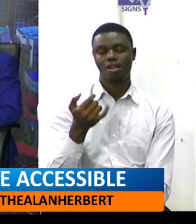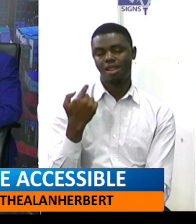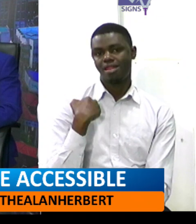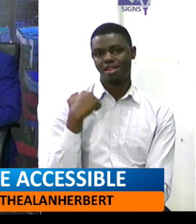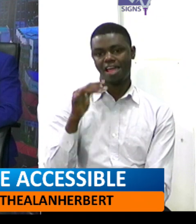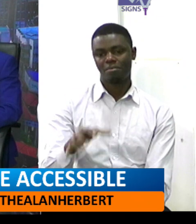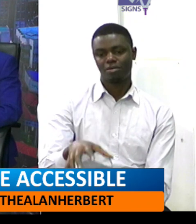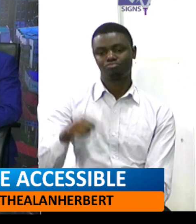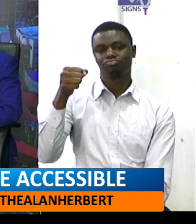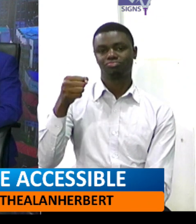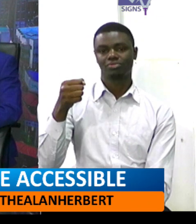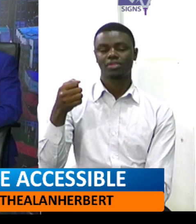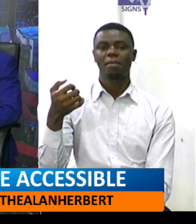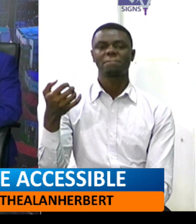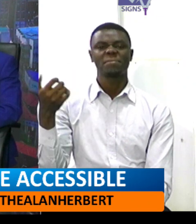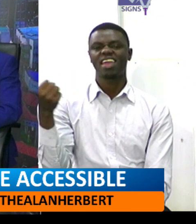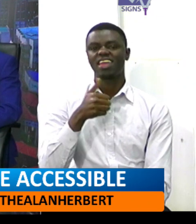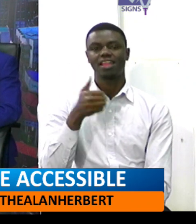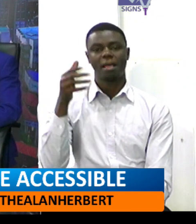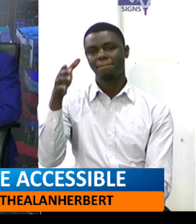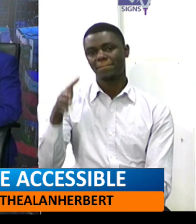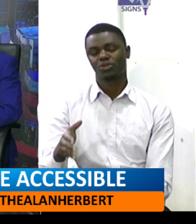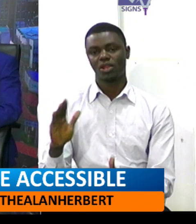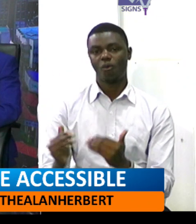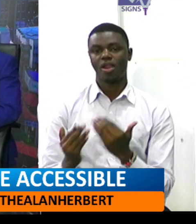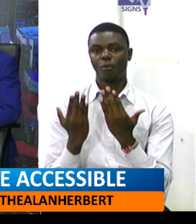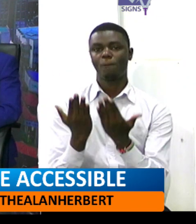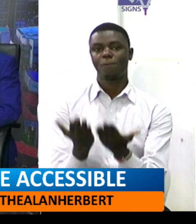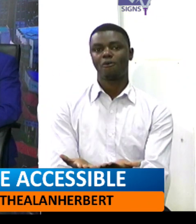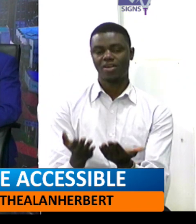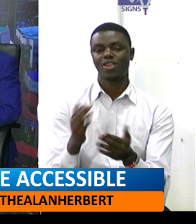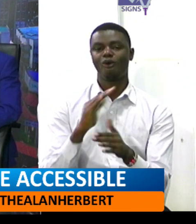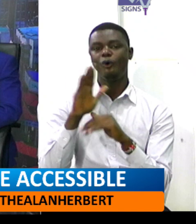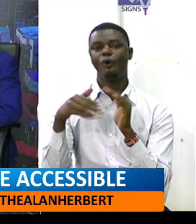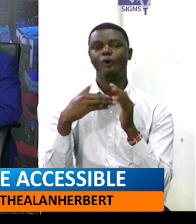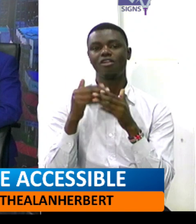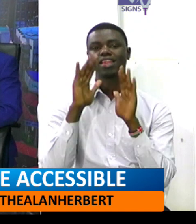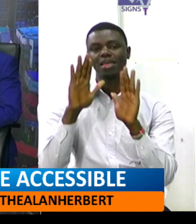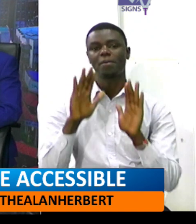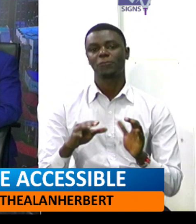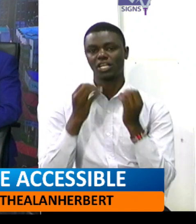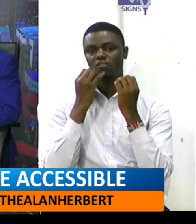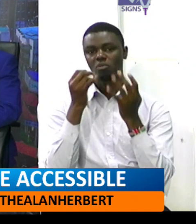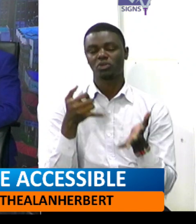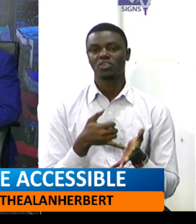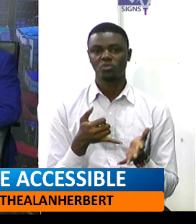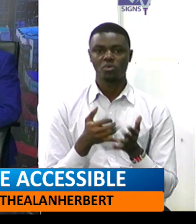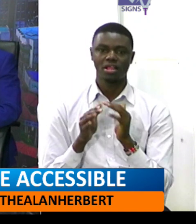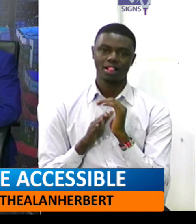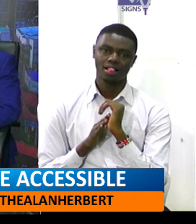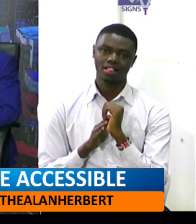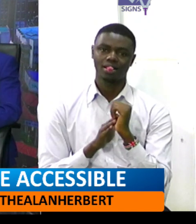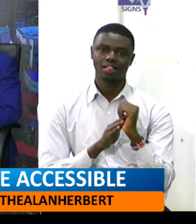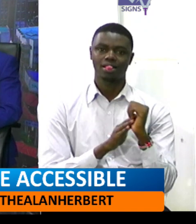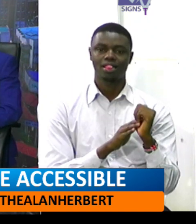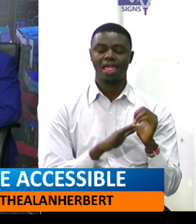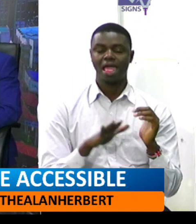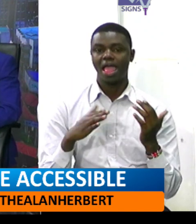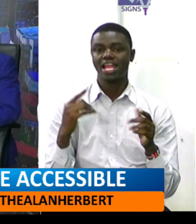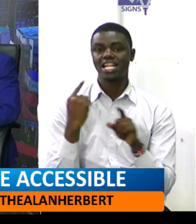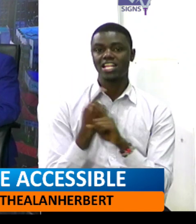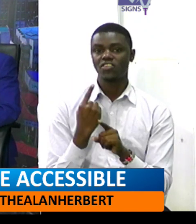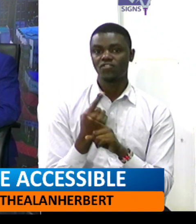picked by any of the customer service representatives, and they'll provide all the relevant information, including guiding you on the